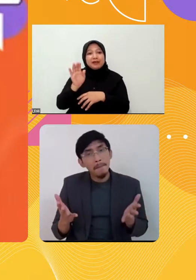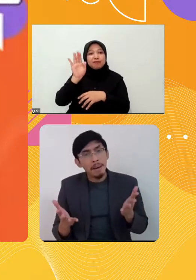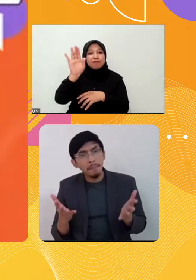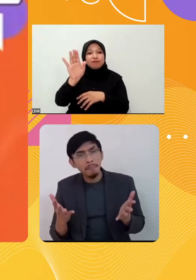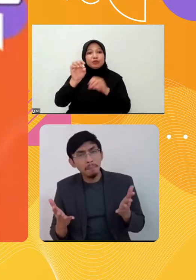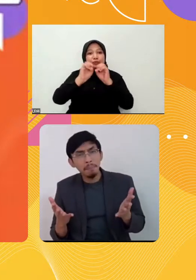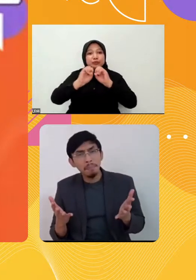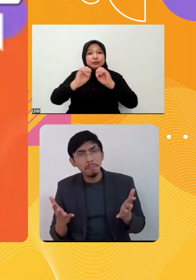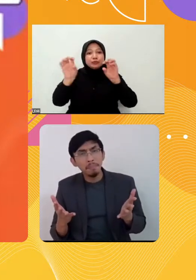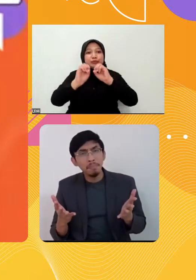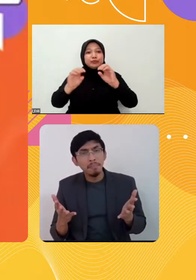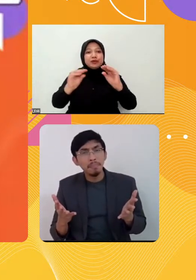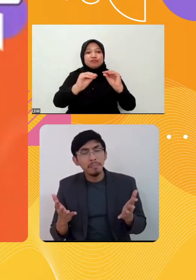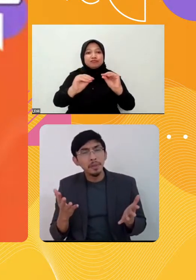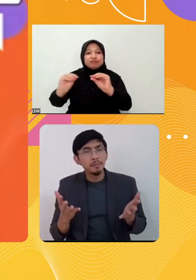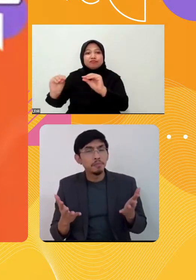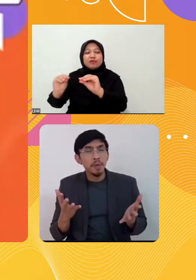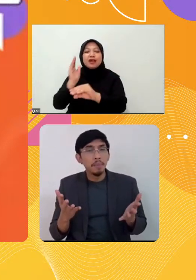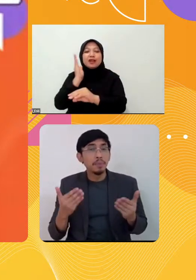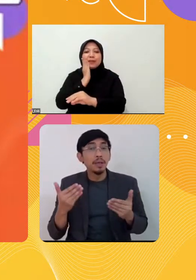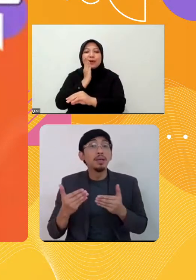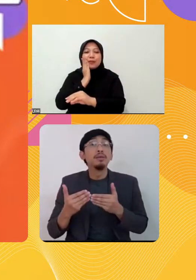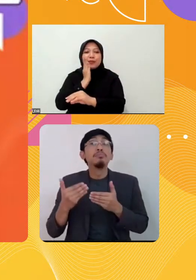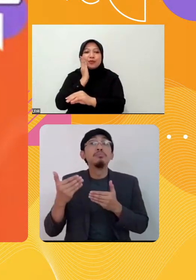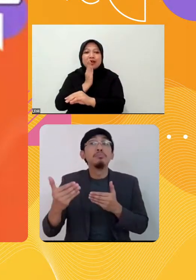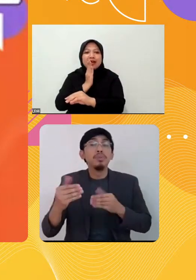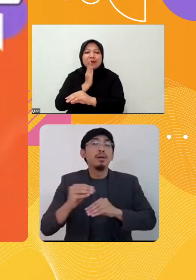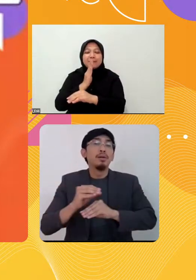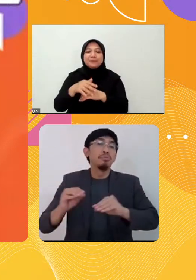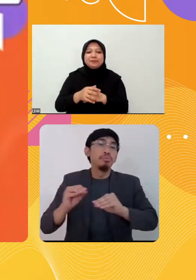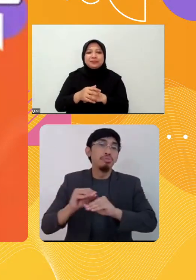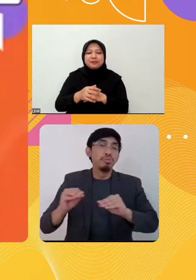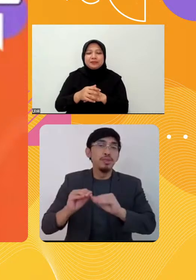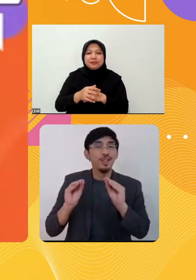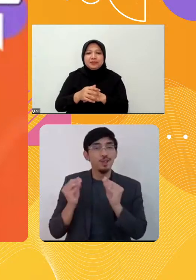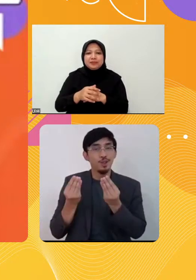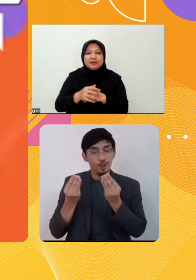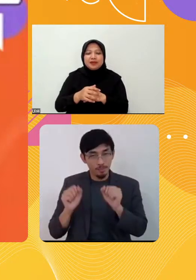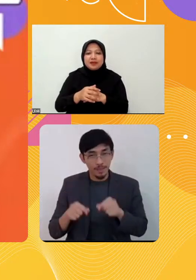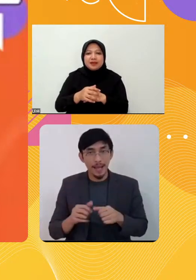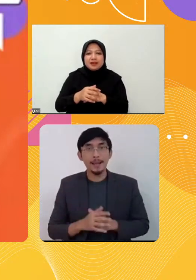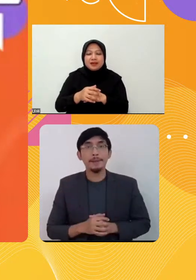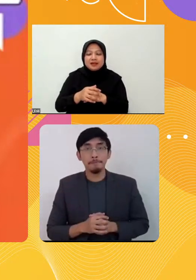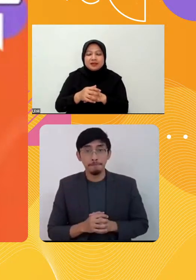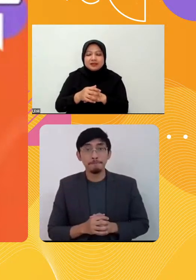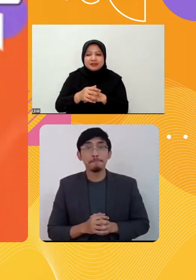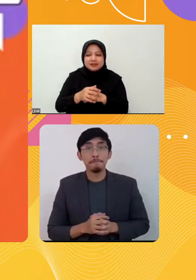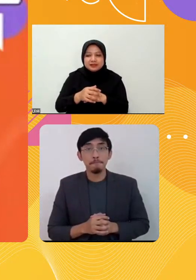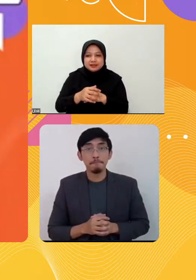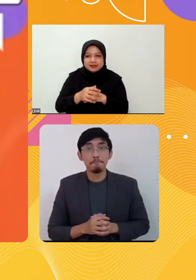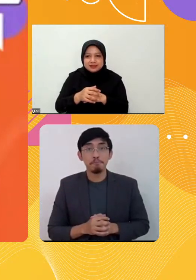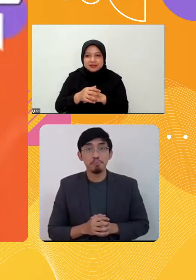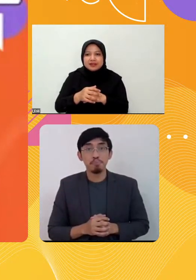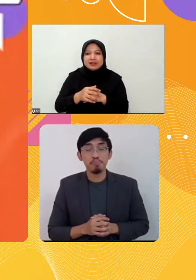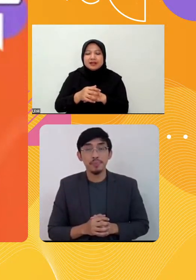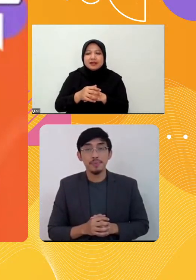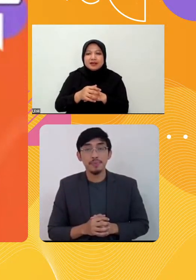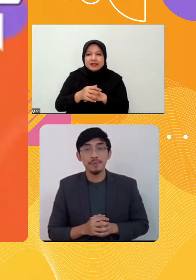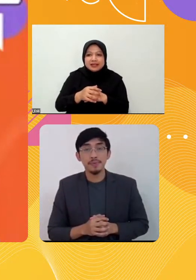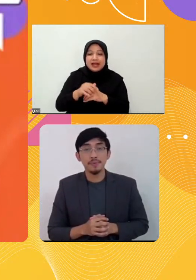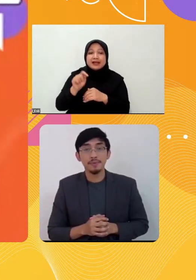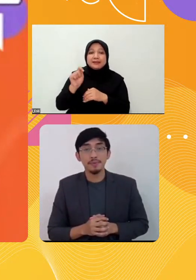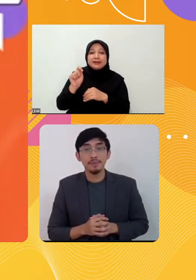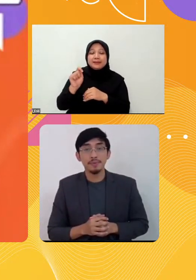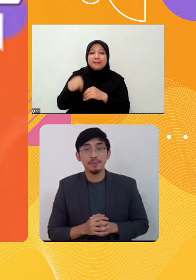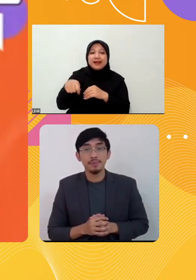the independent learning from the young peoples to the digital from the digital sexuality platforms. It